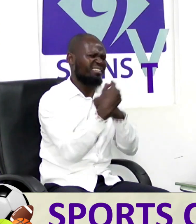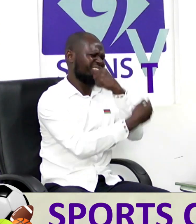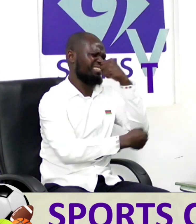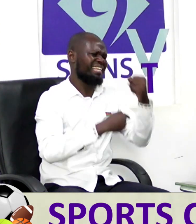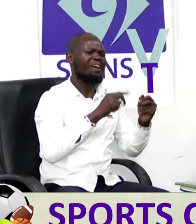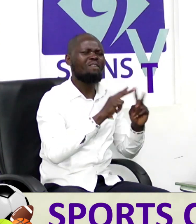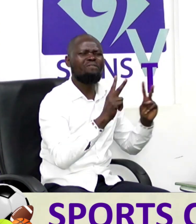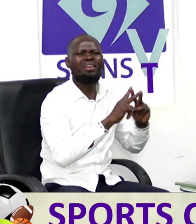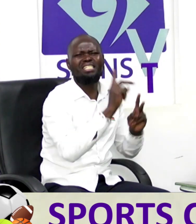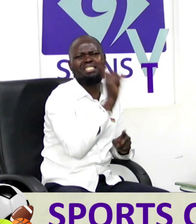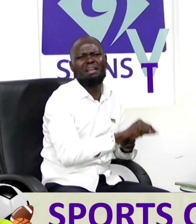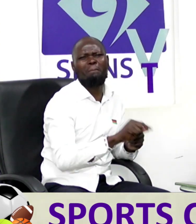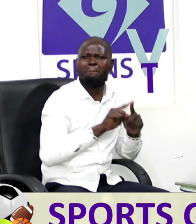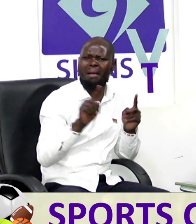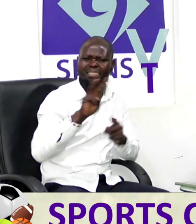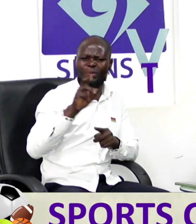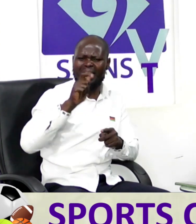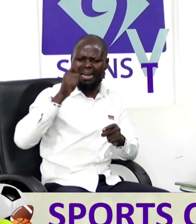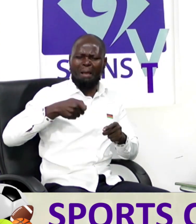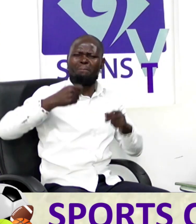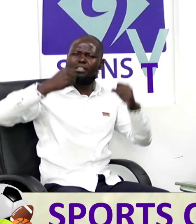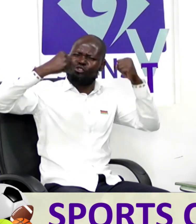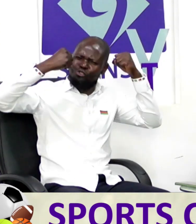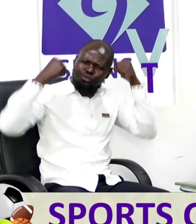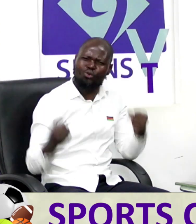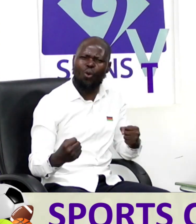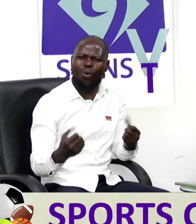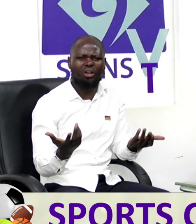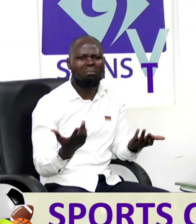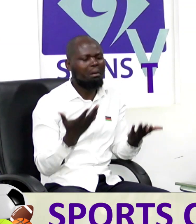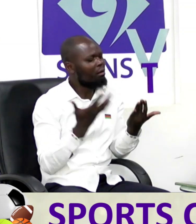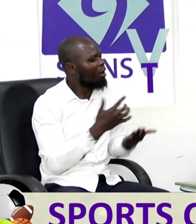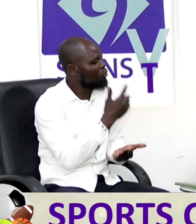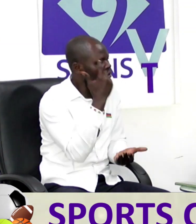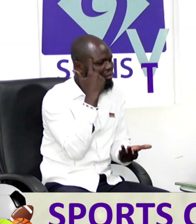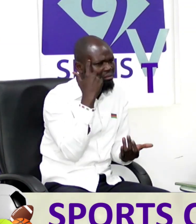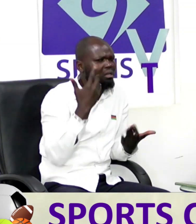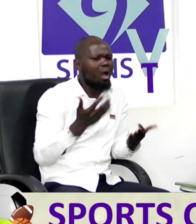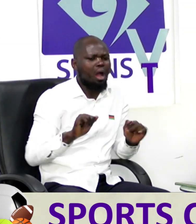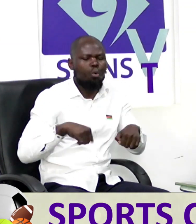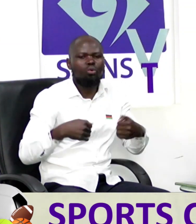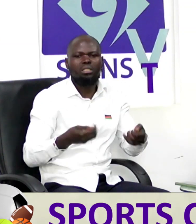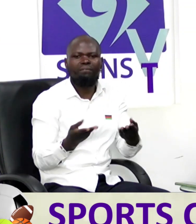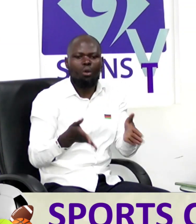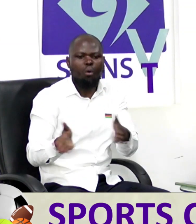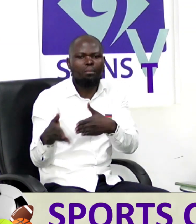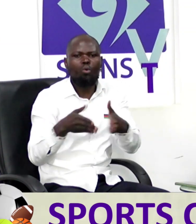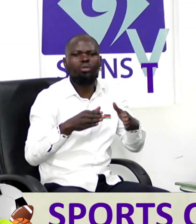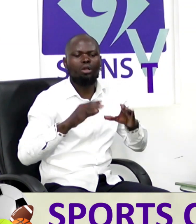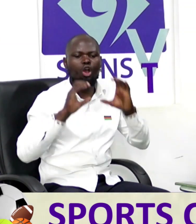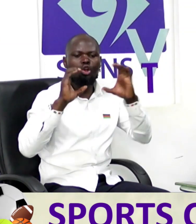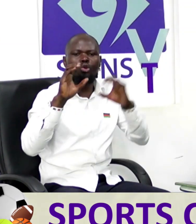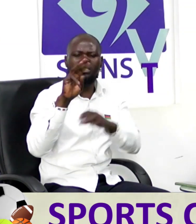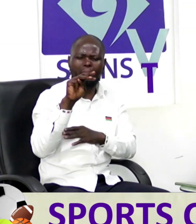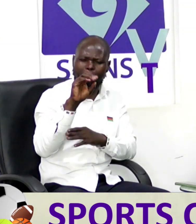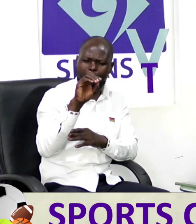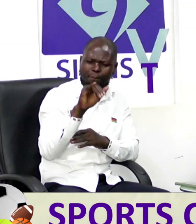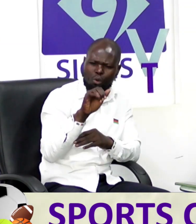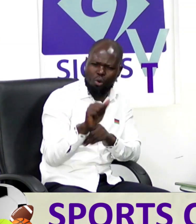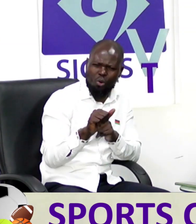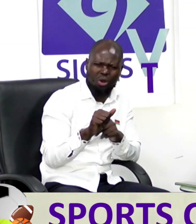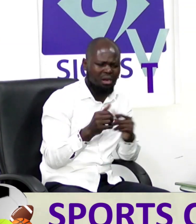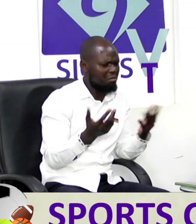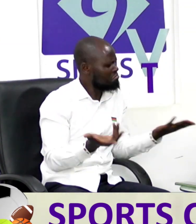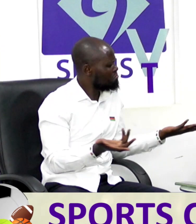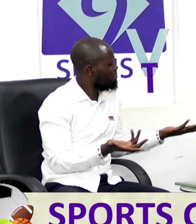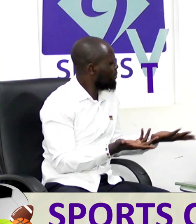to improve, but Sheffield is not a very strong team. As you can see, it's on the bottom of the league,